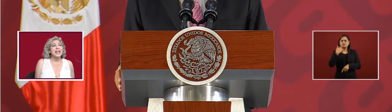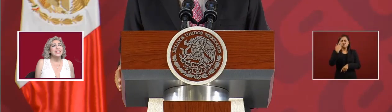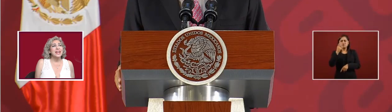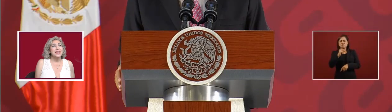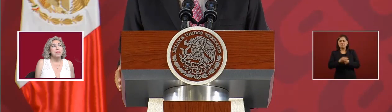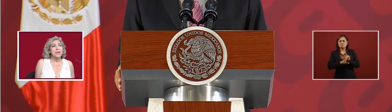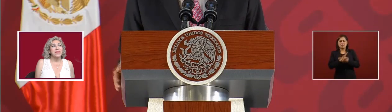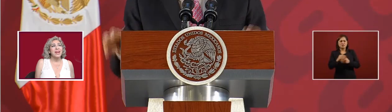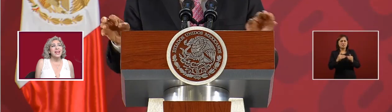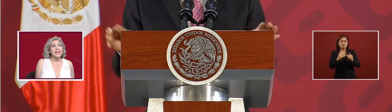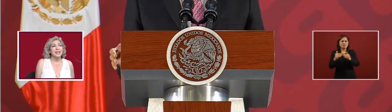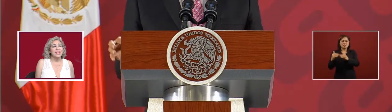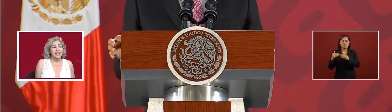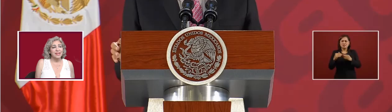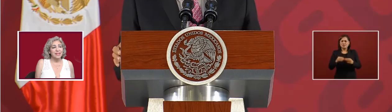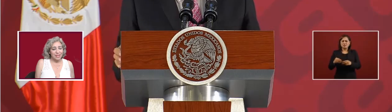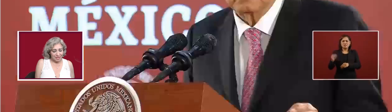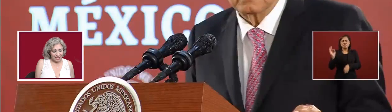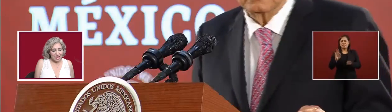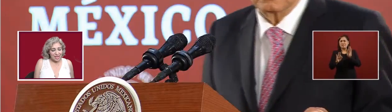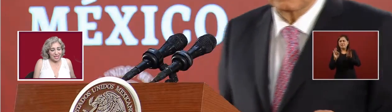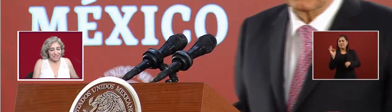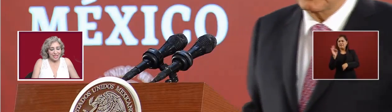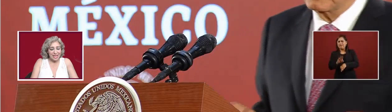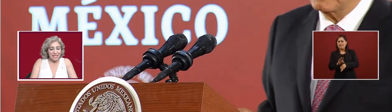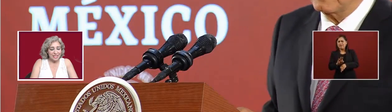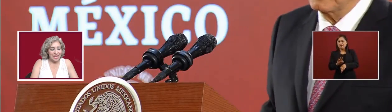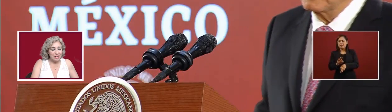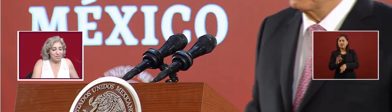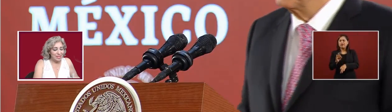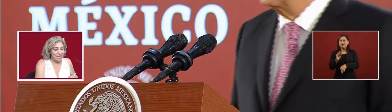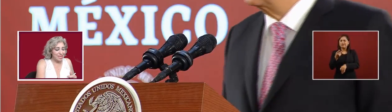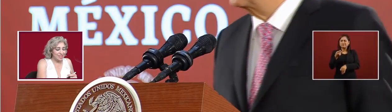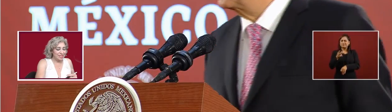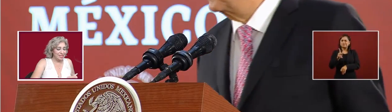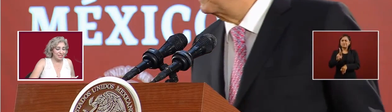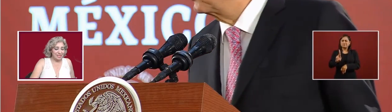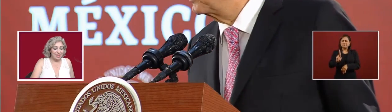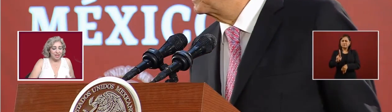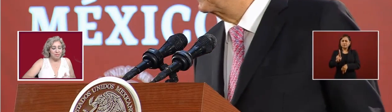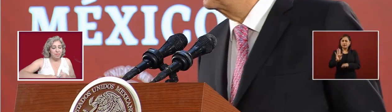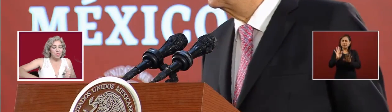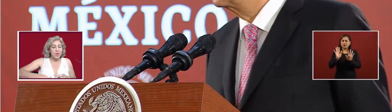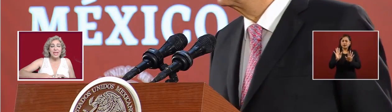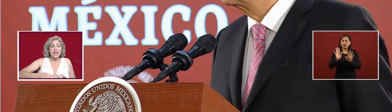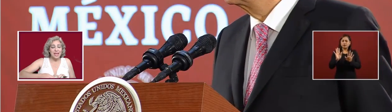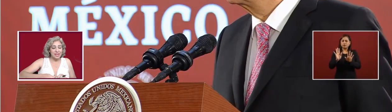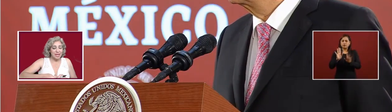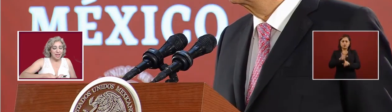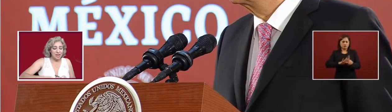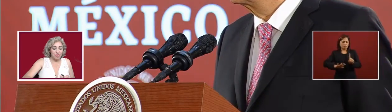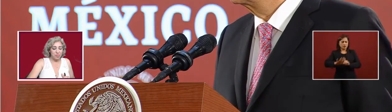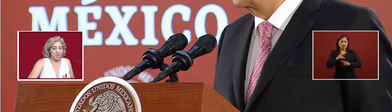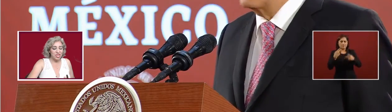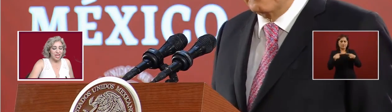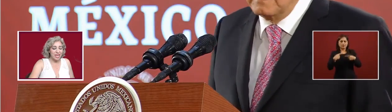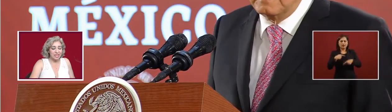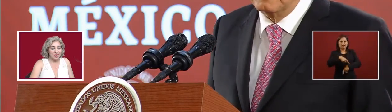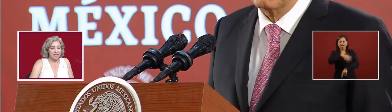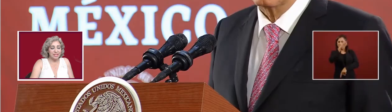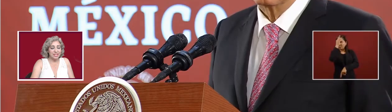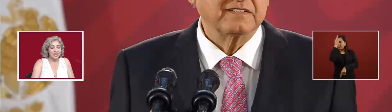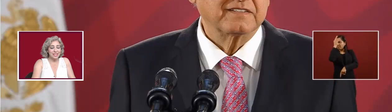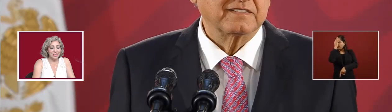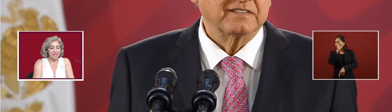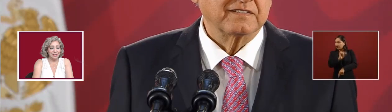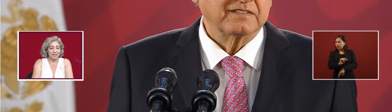anti-democratic anti-democratic I don't know what that is but we cannot underappreciate